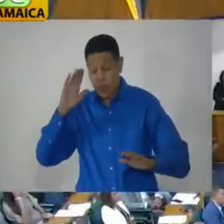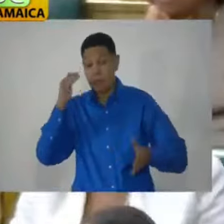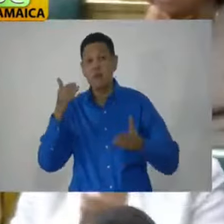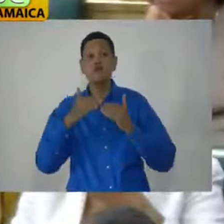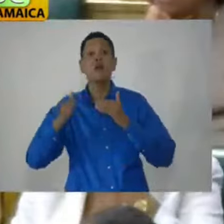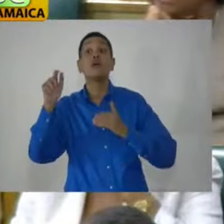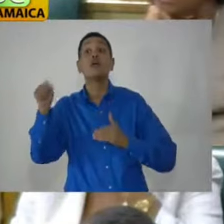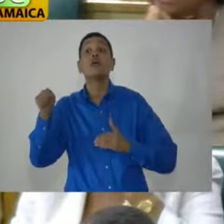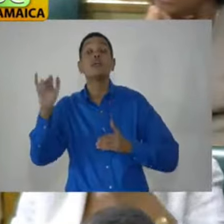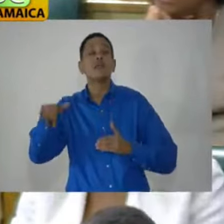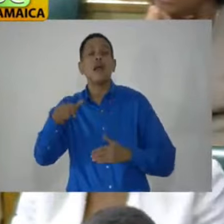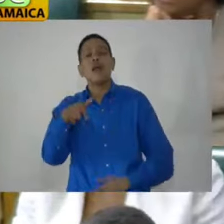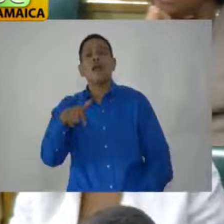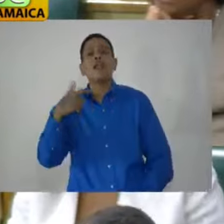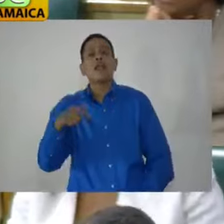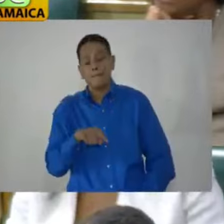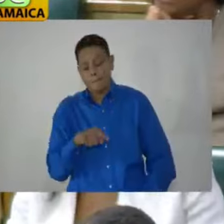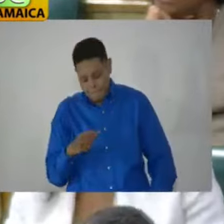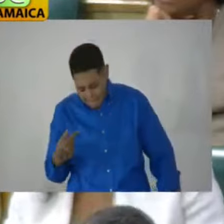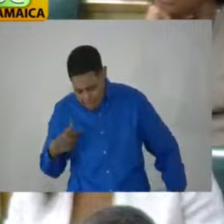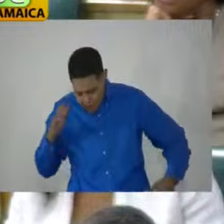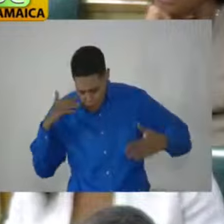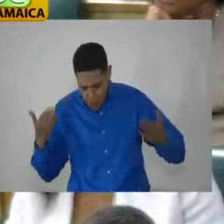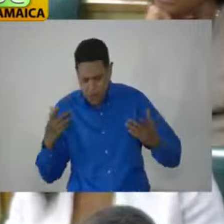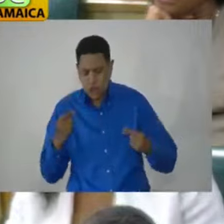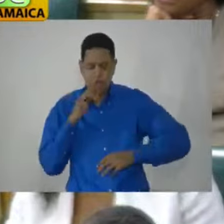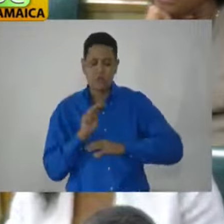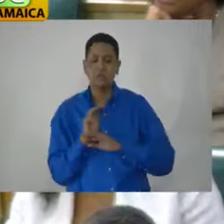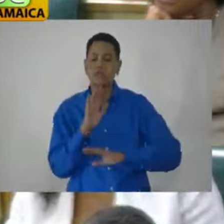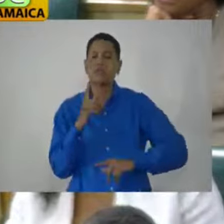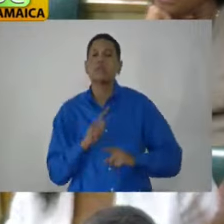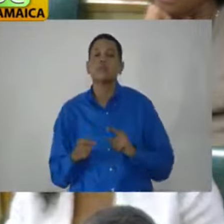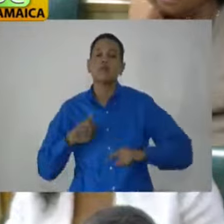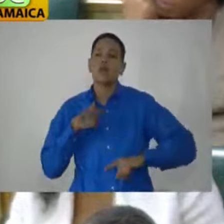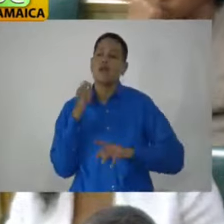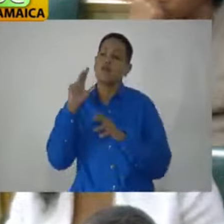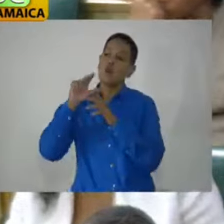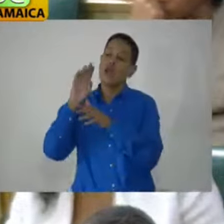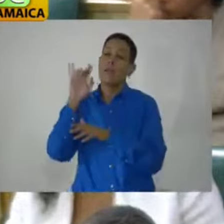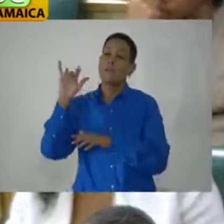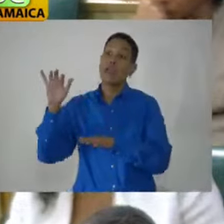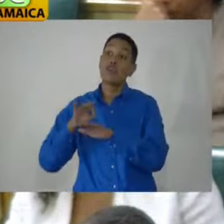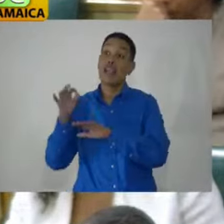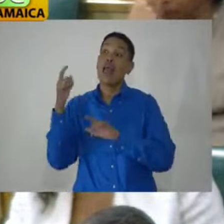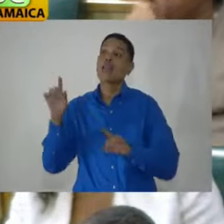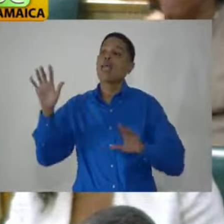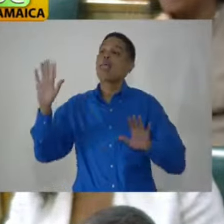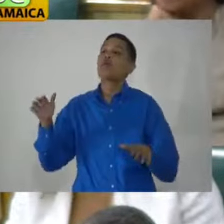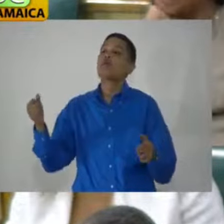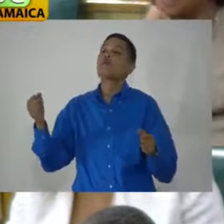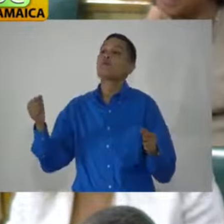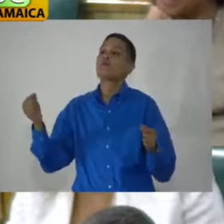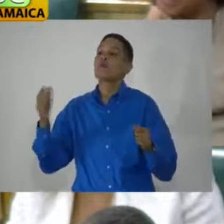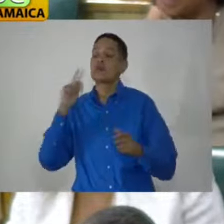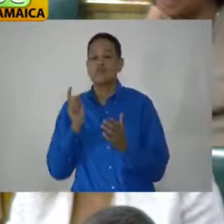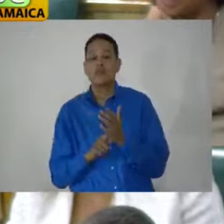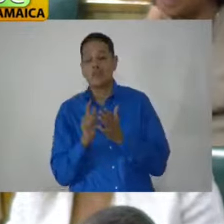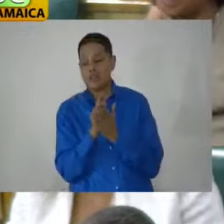to do that. I moved to that as minister when we had Hurricane Beryl, and recognized that